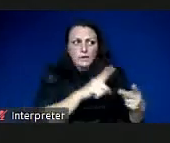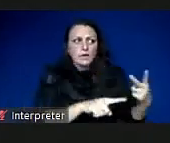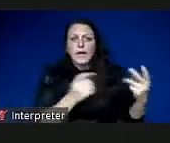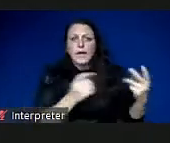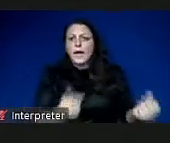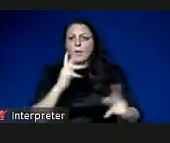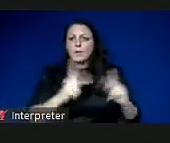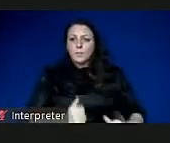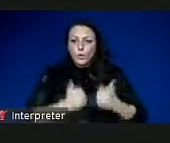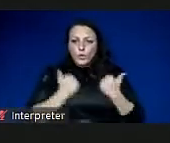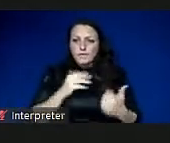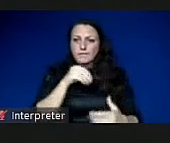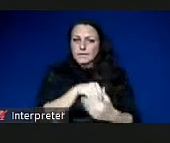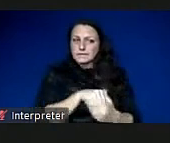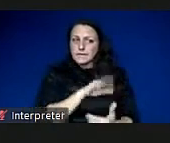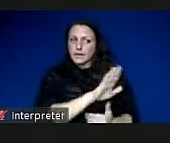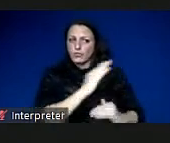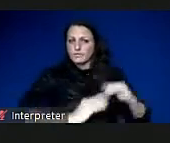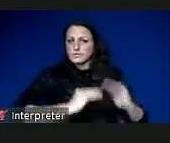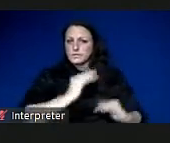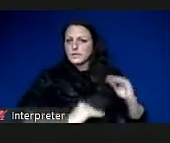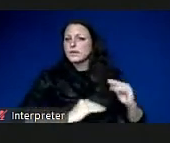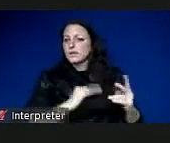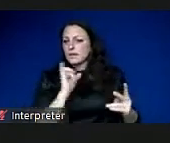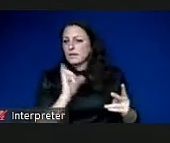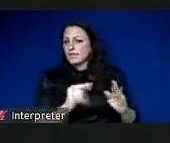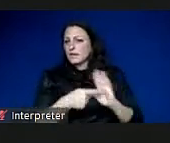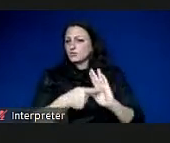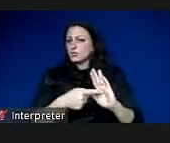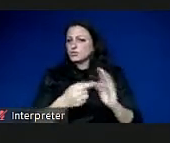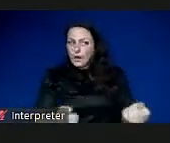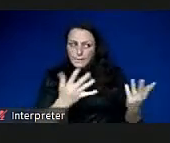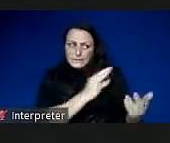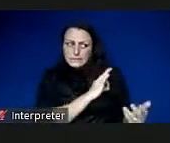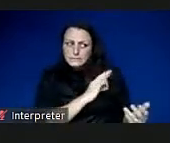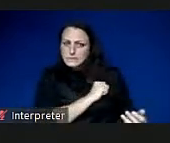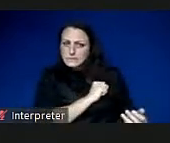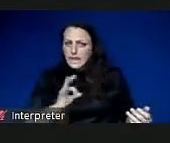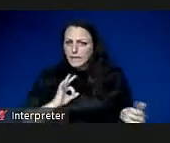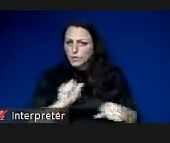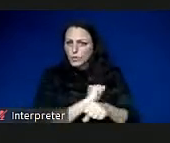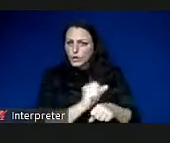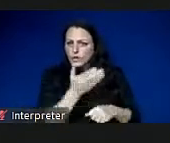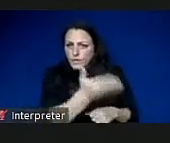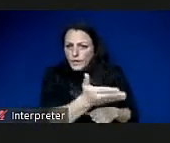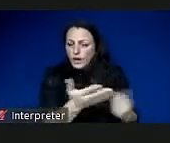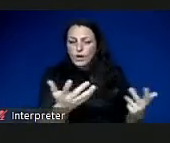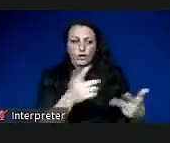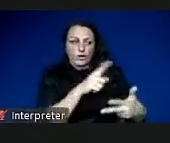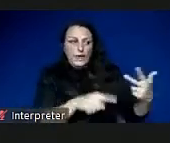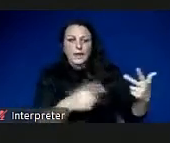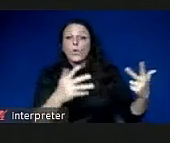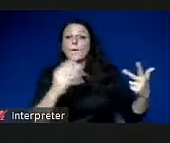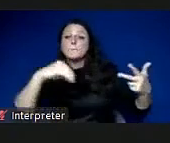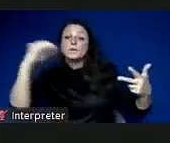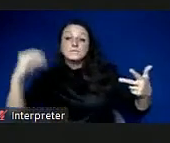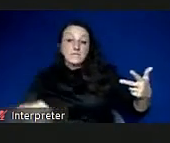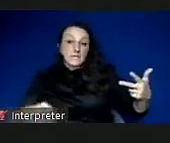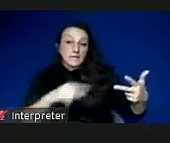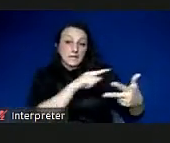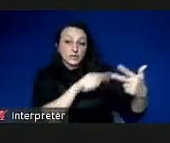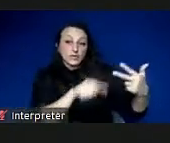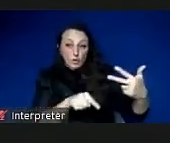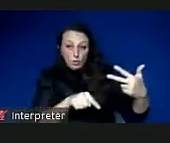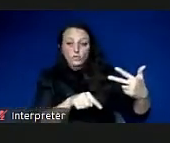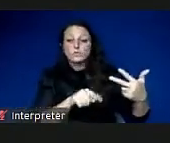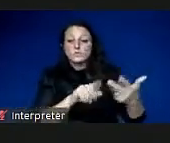in that facility is, what the number of staff is, and then what percentage of those individuals go on to become